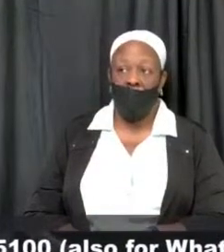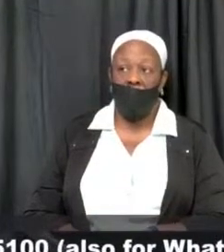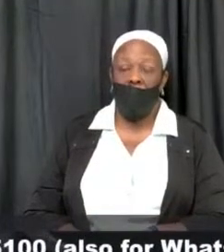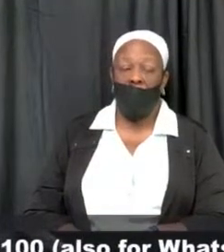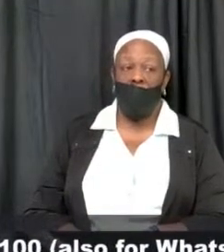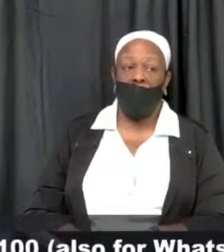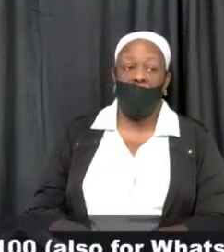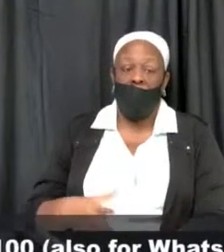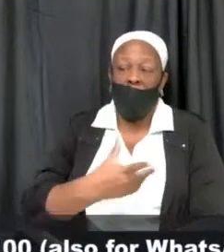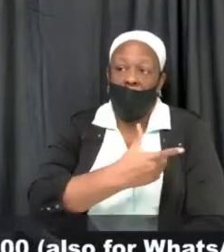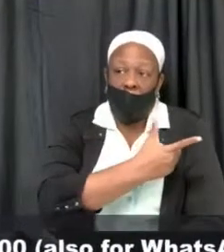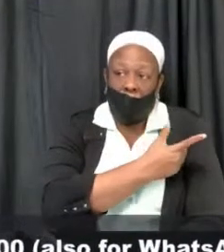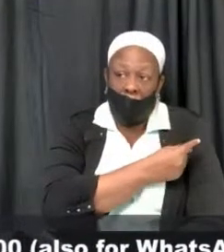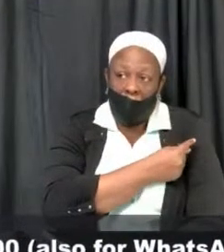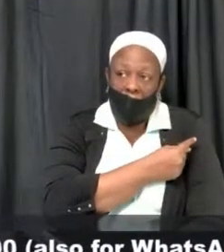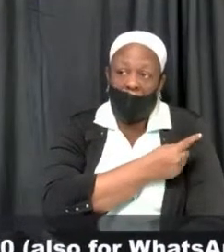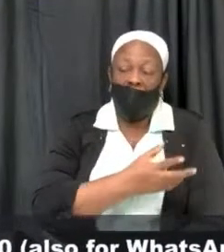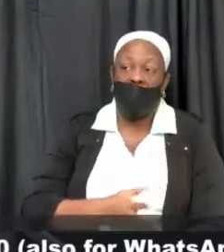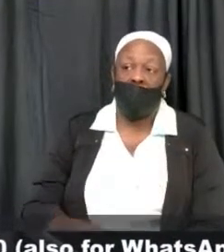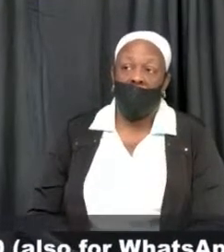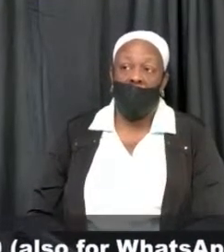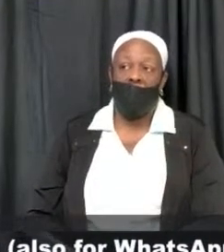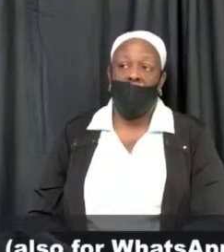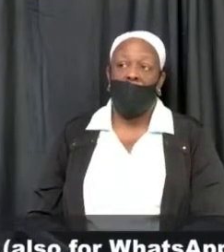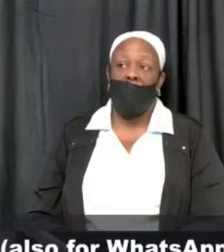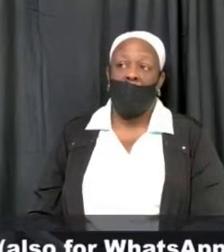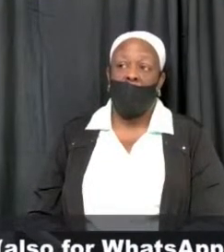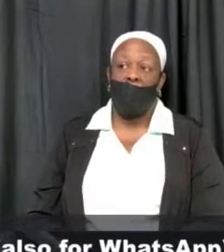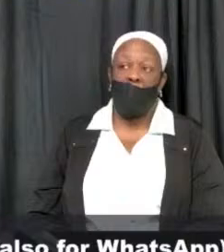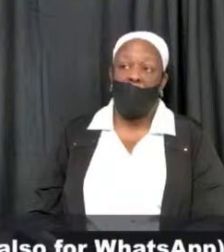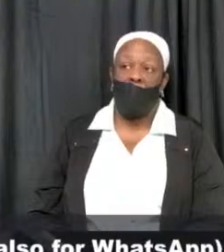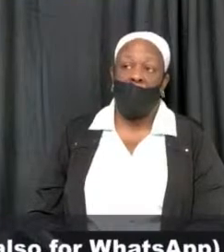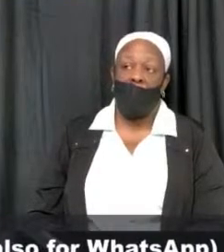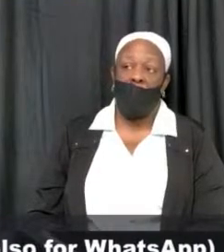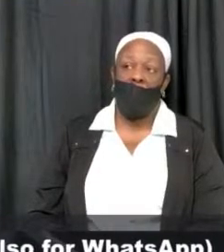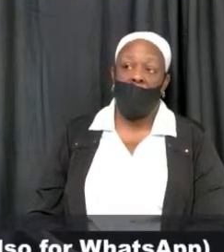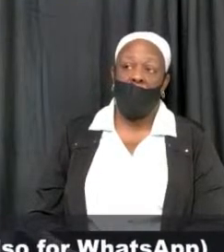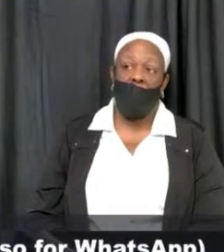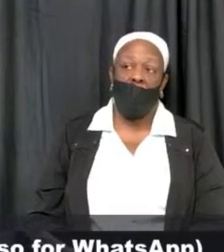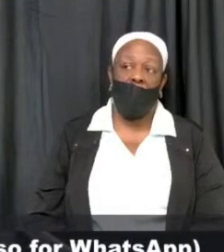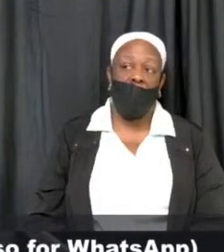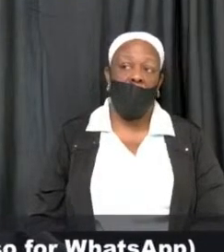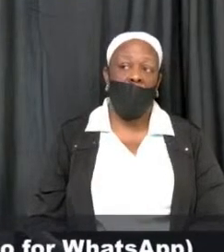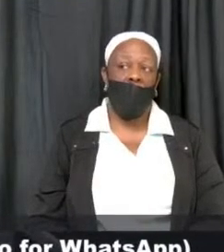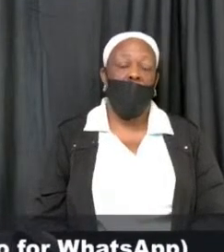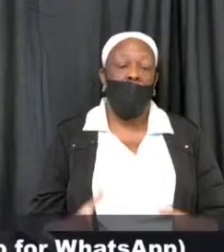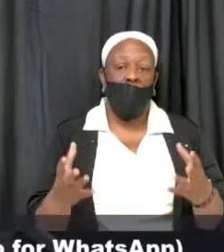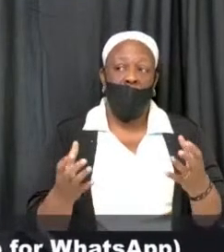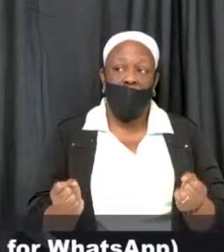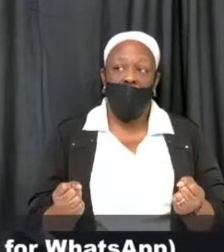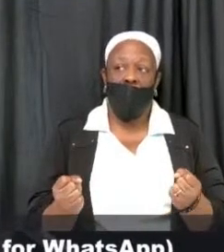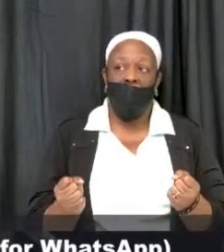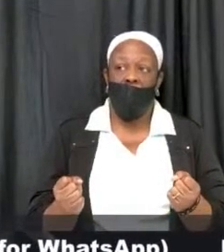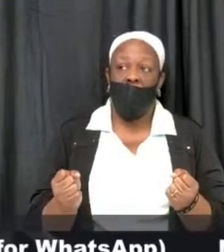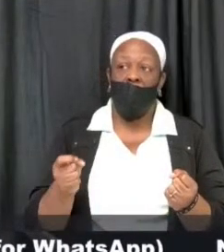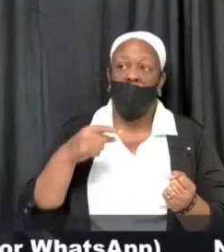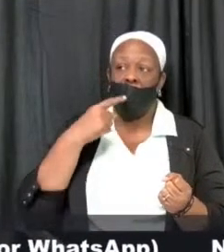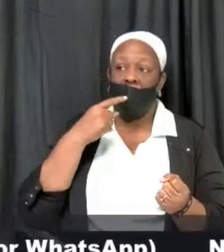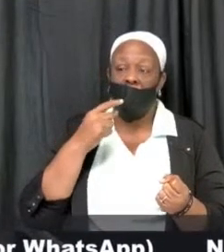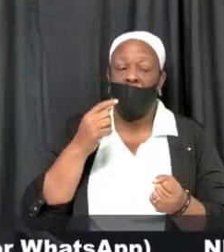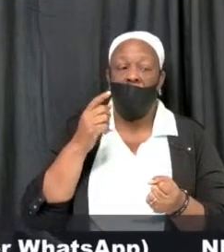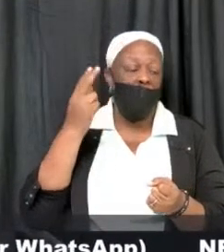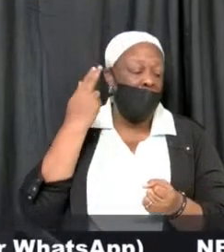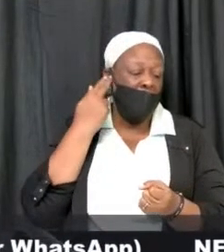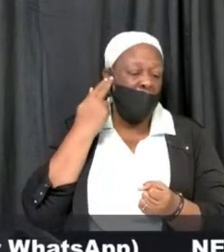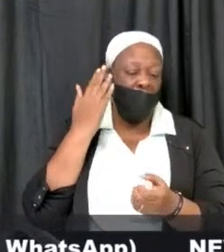vaccination rollout and the vaccination program. And what I want to address, sometimes I hear persons